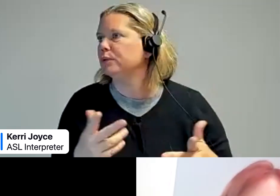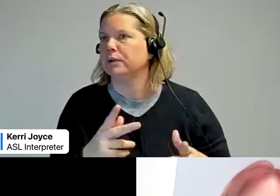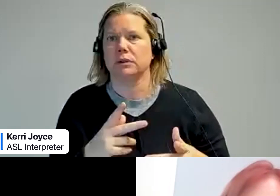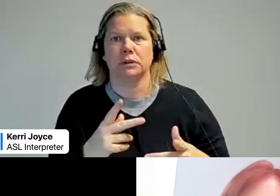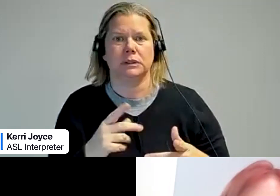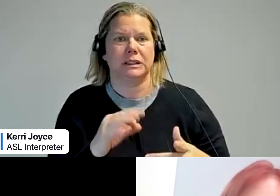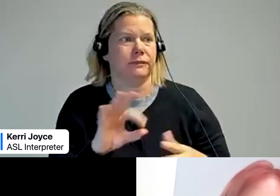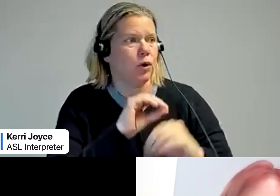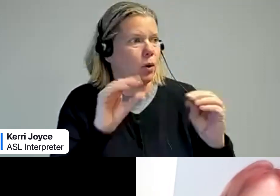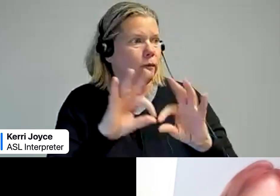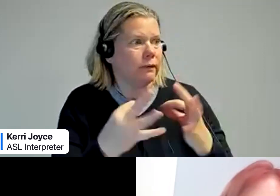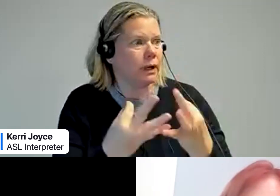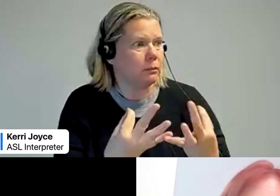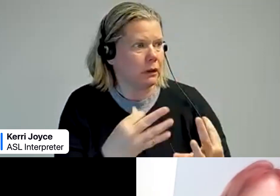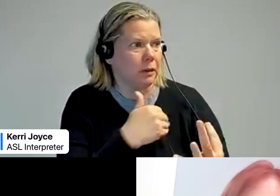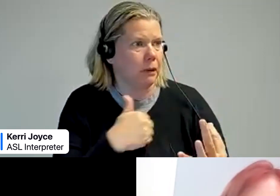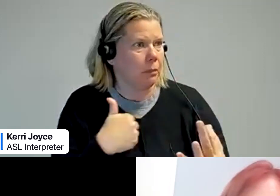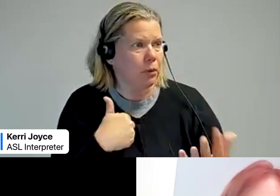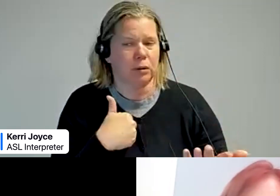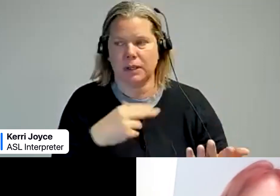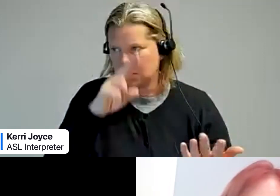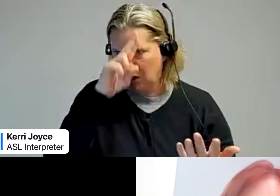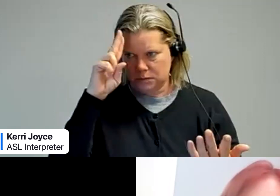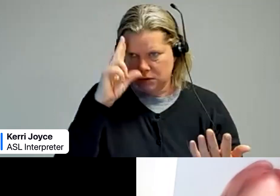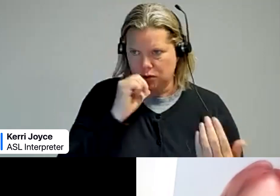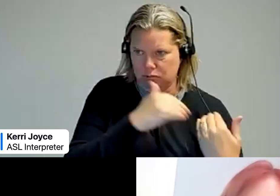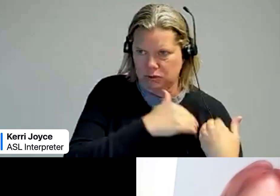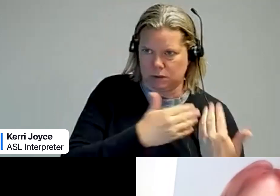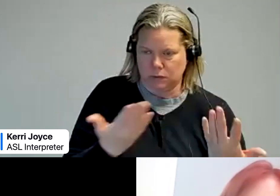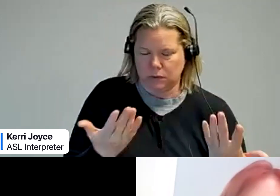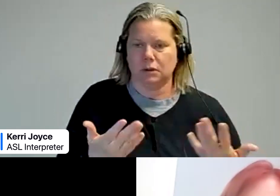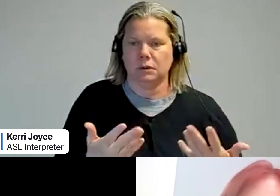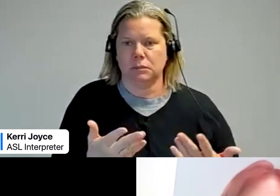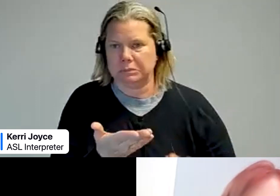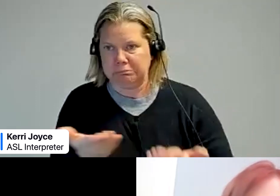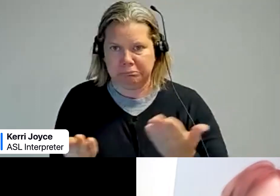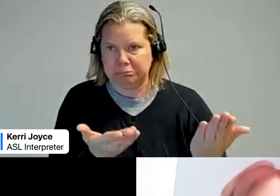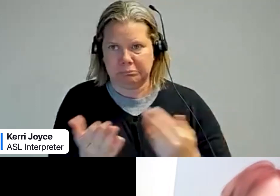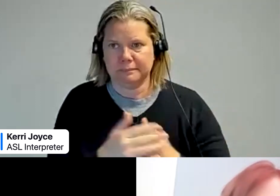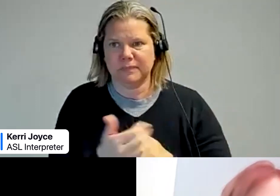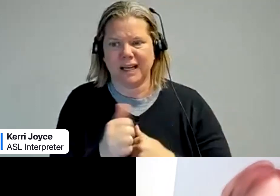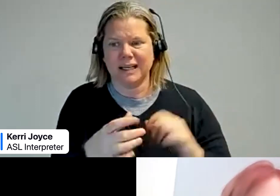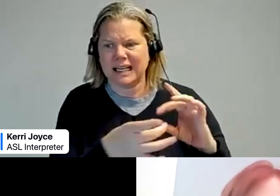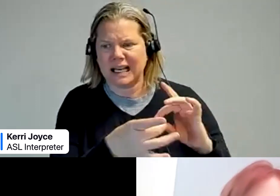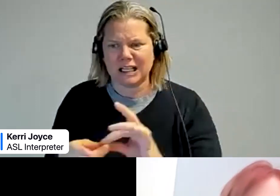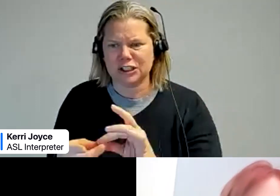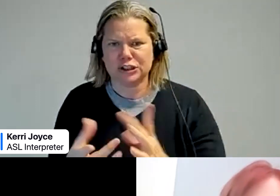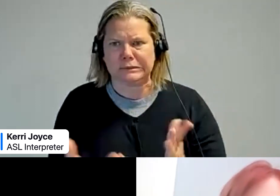family members to come in because the hospital isn't required to do it. Can anyone speak to any connections? I don't